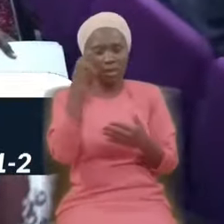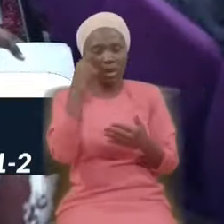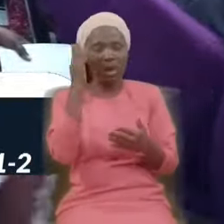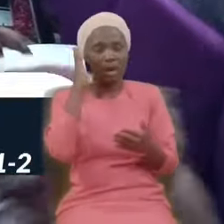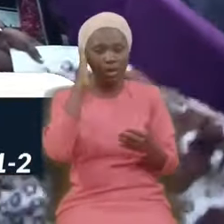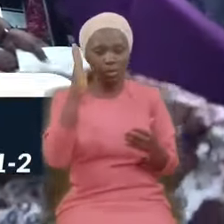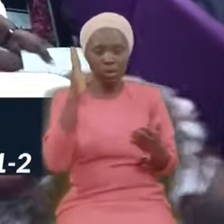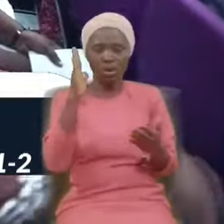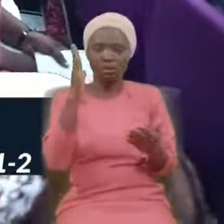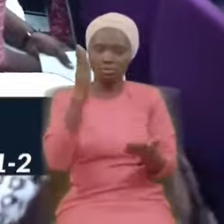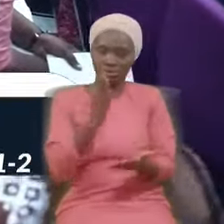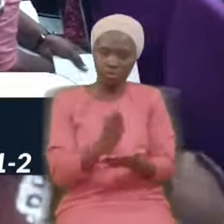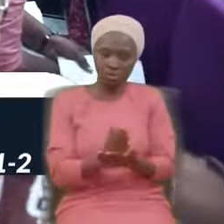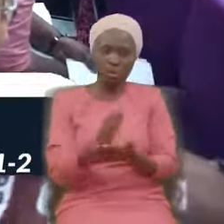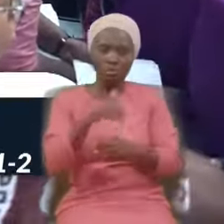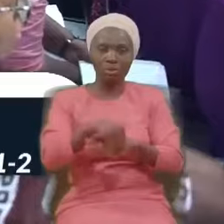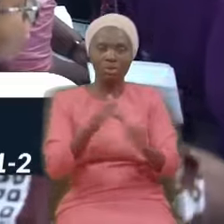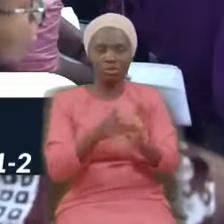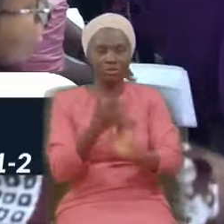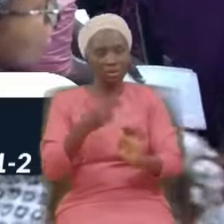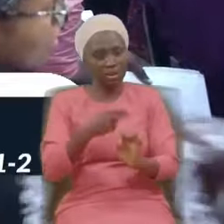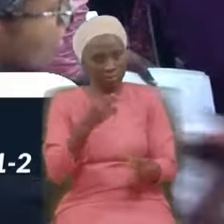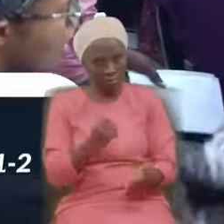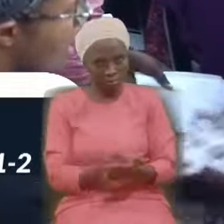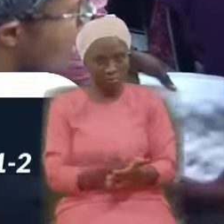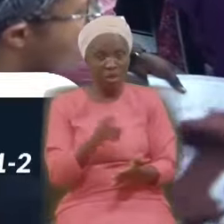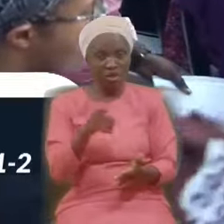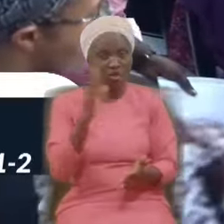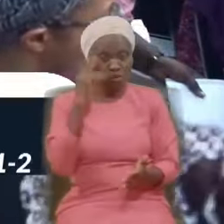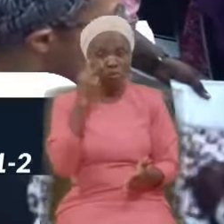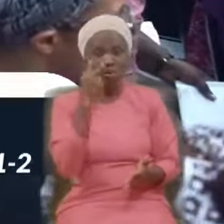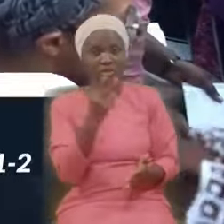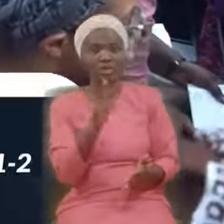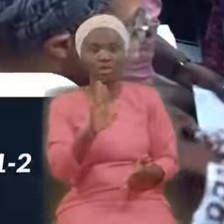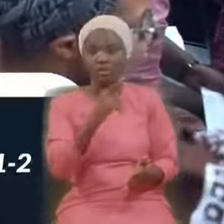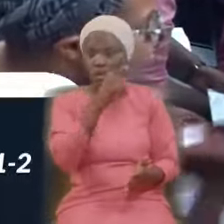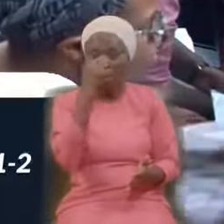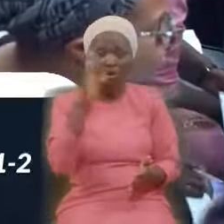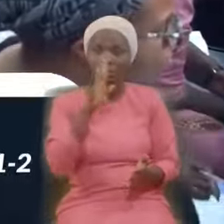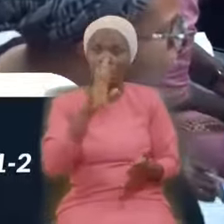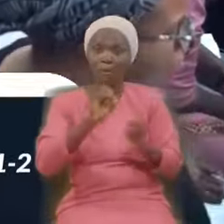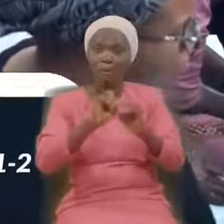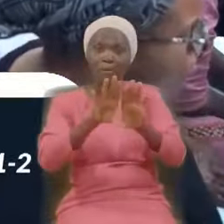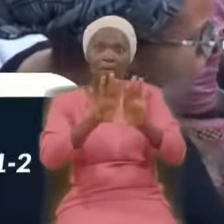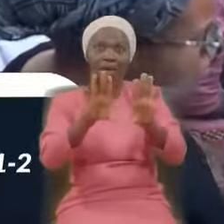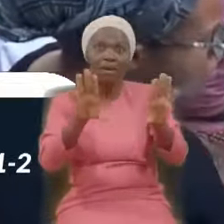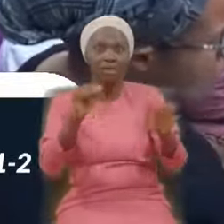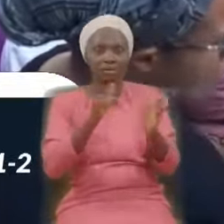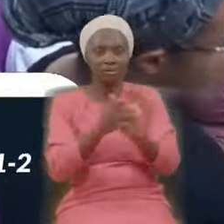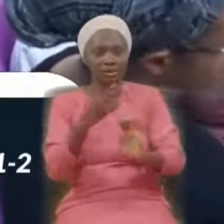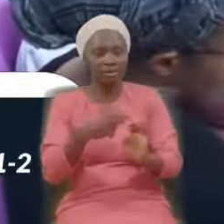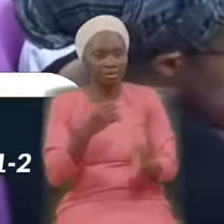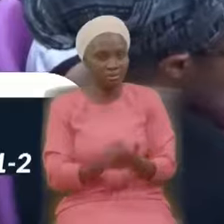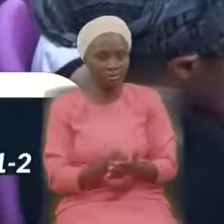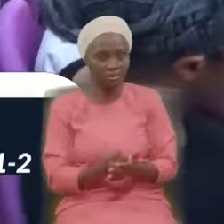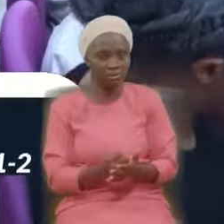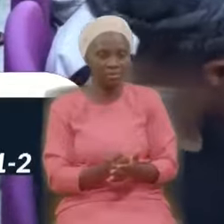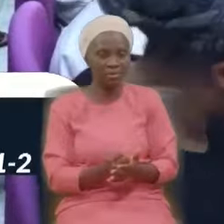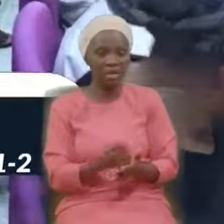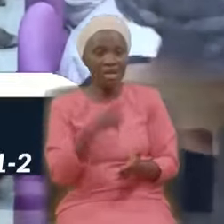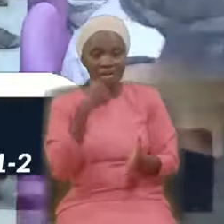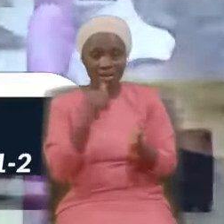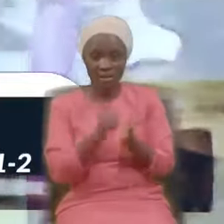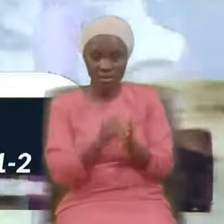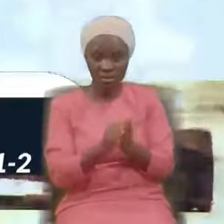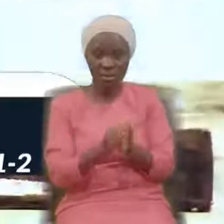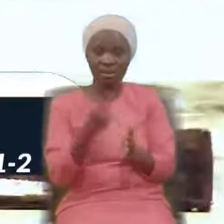will see. Your eyes will be bright. It says, the eyes of the blind shall